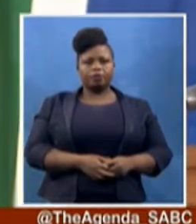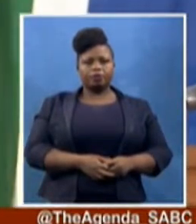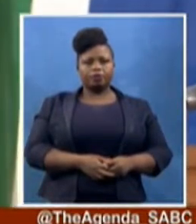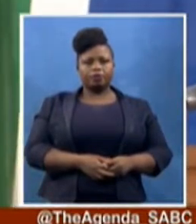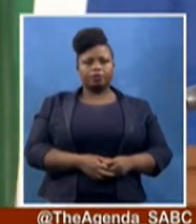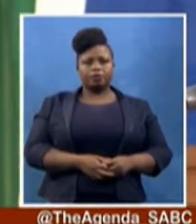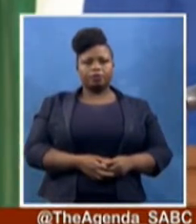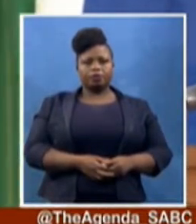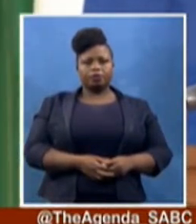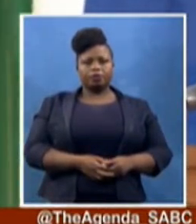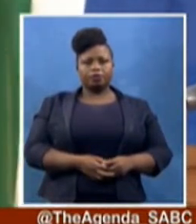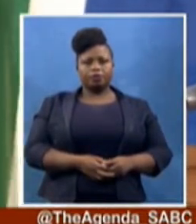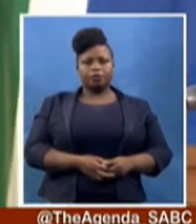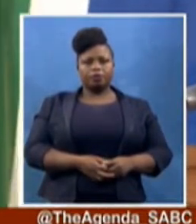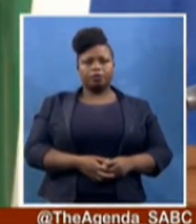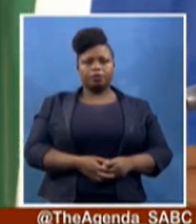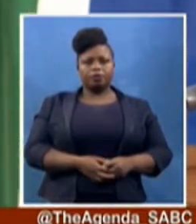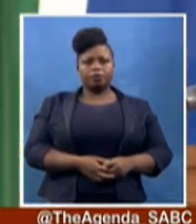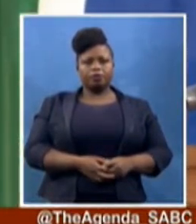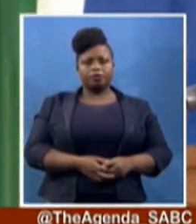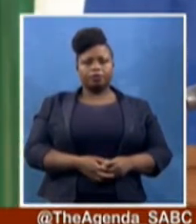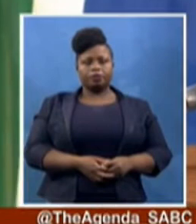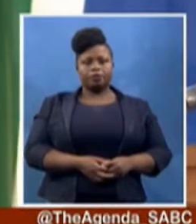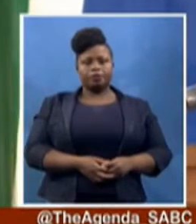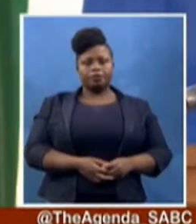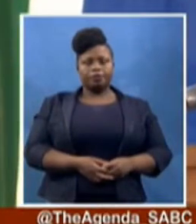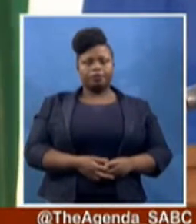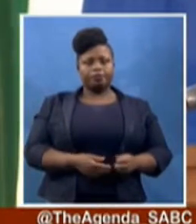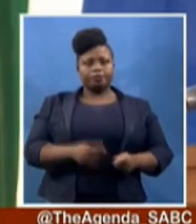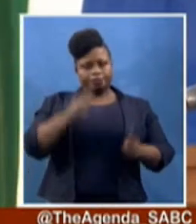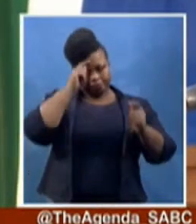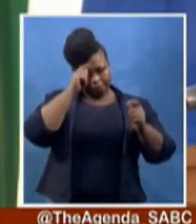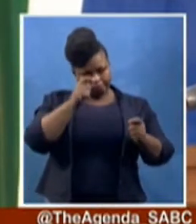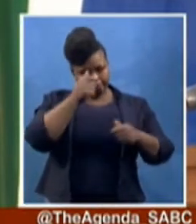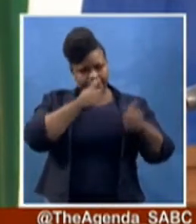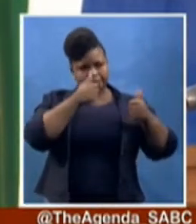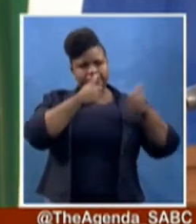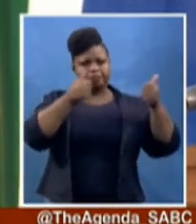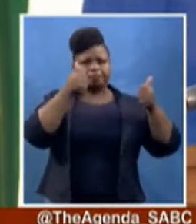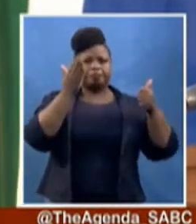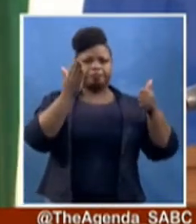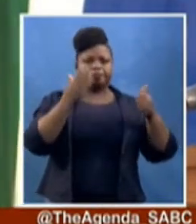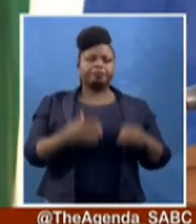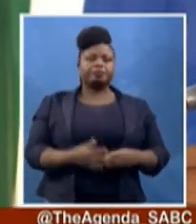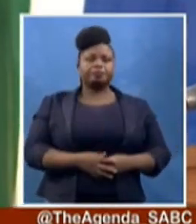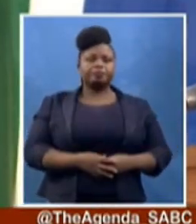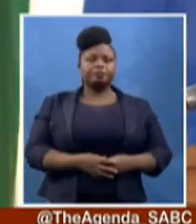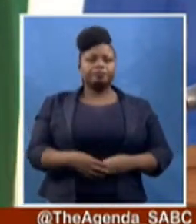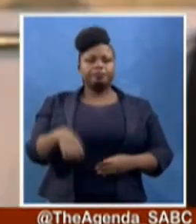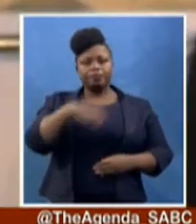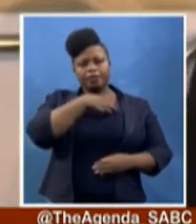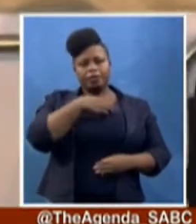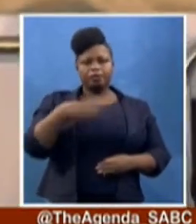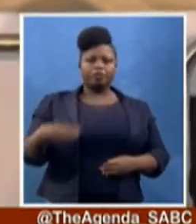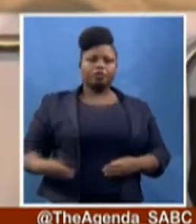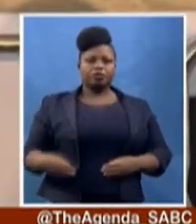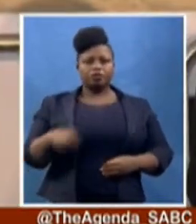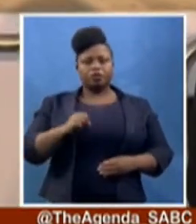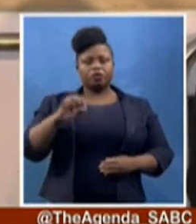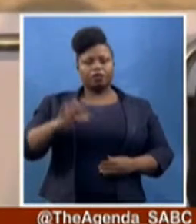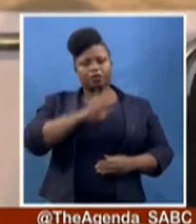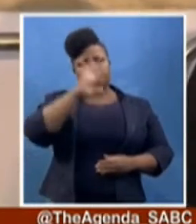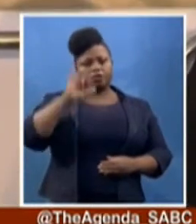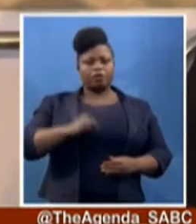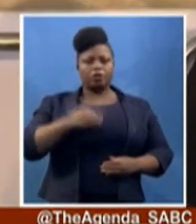His Excellency, the President of our Republic, Ntate Matamela Cyril